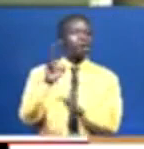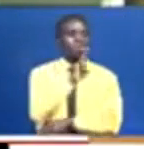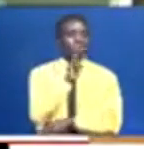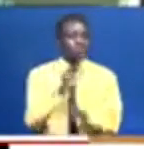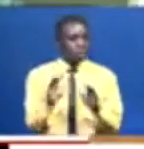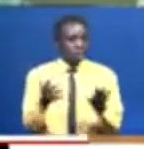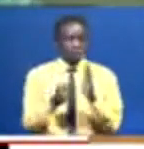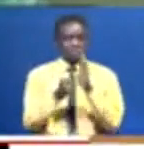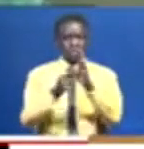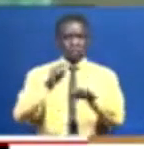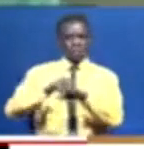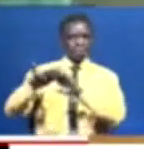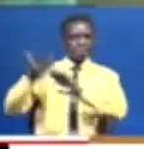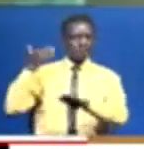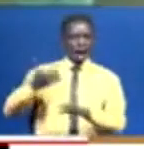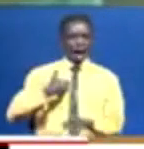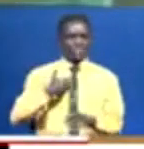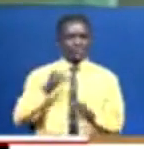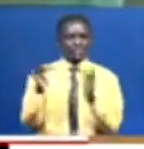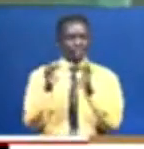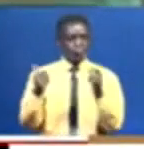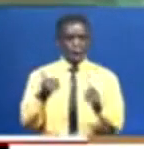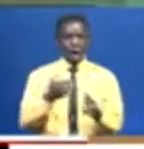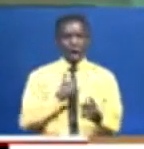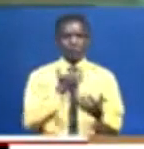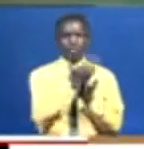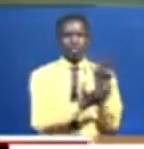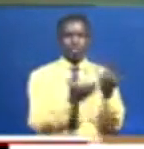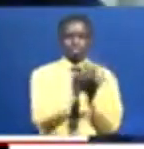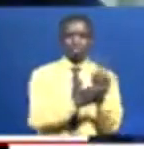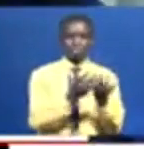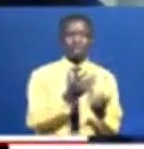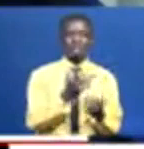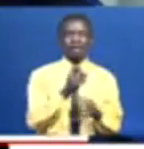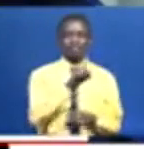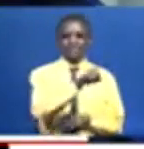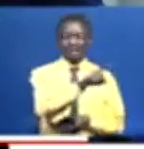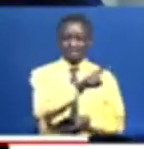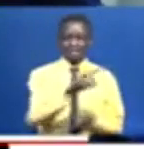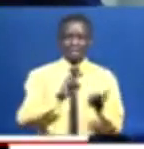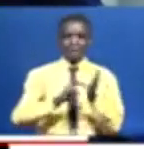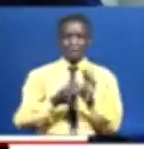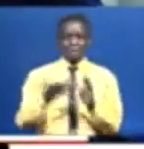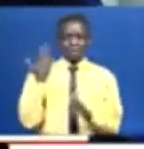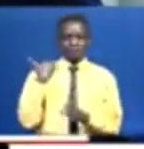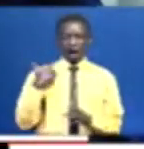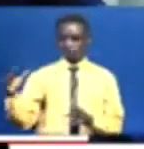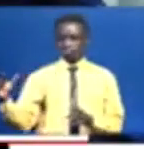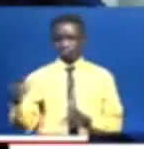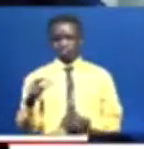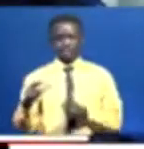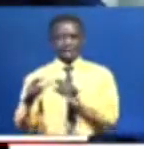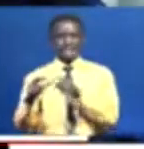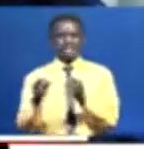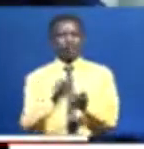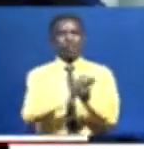the internet, we had computer viruses, and if you installed an antivirus on your machine, you were sufficiently covered. When the internet came along, we started